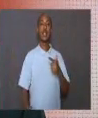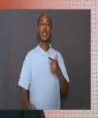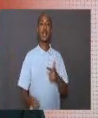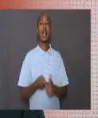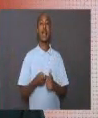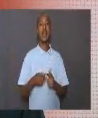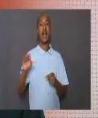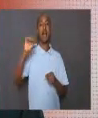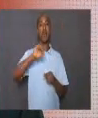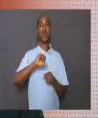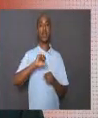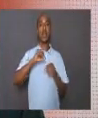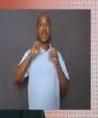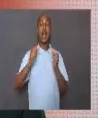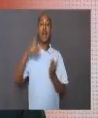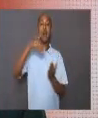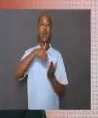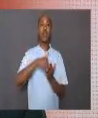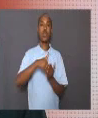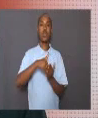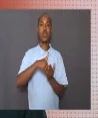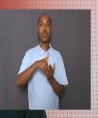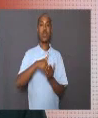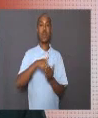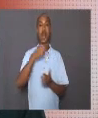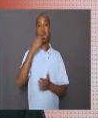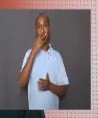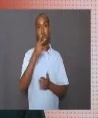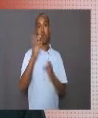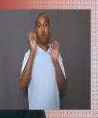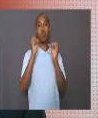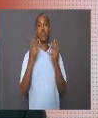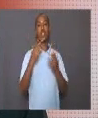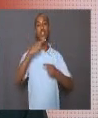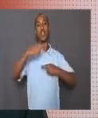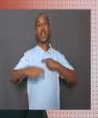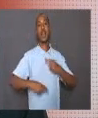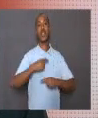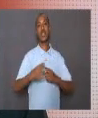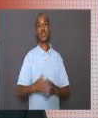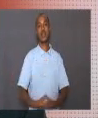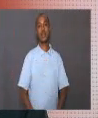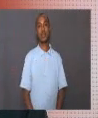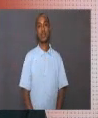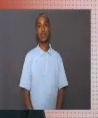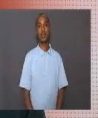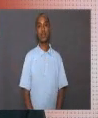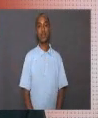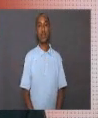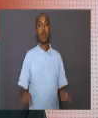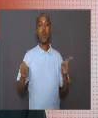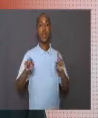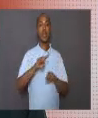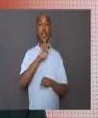Secondary alcohols can also undergo oxidation reactions. When they